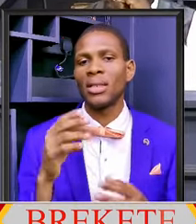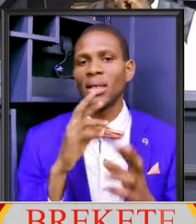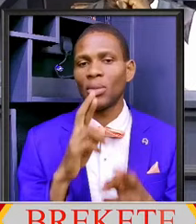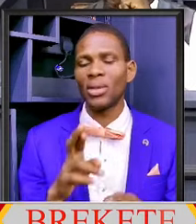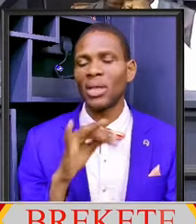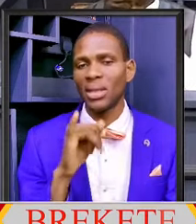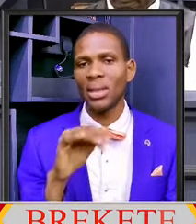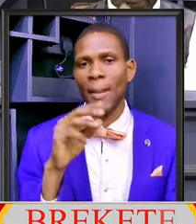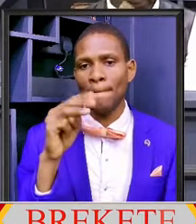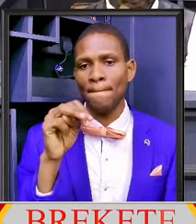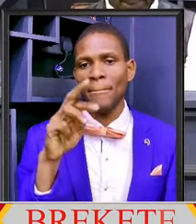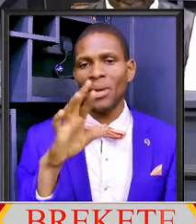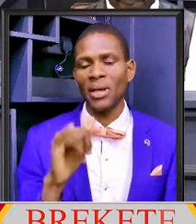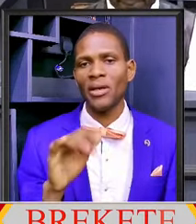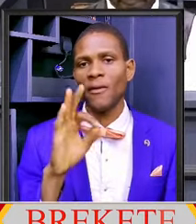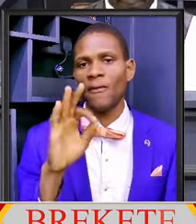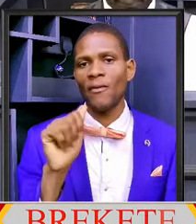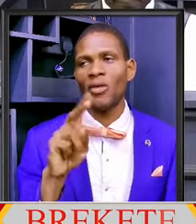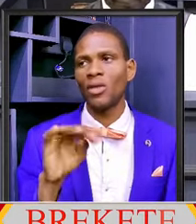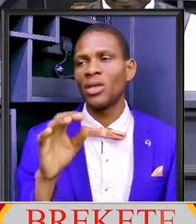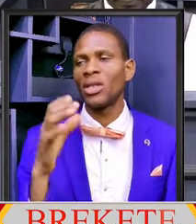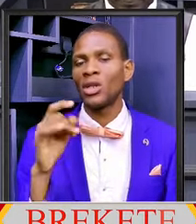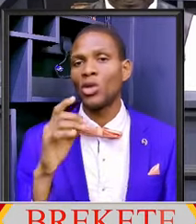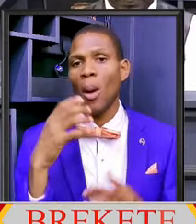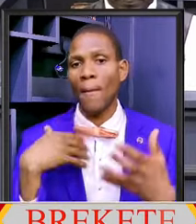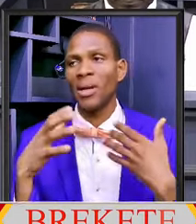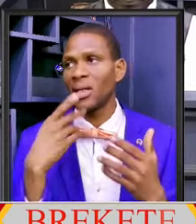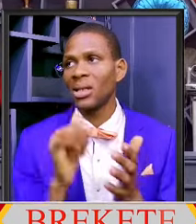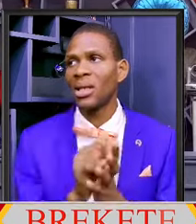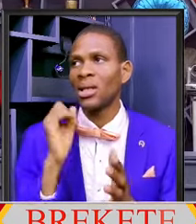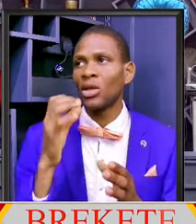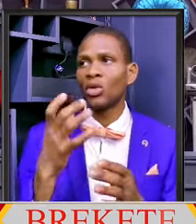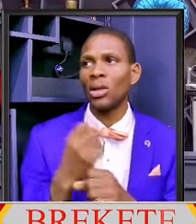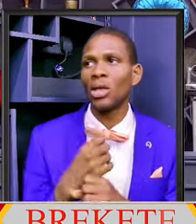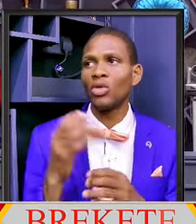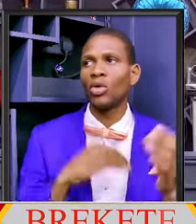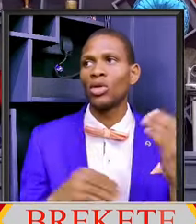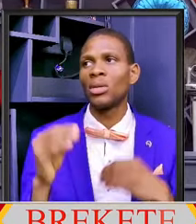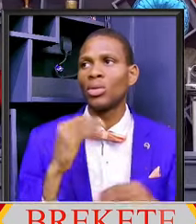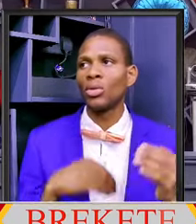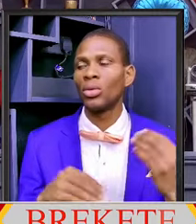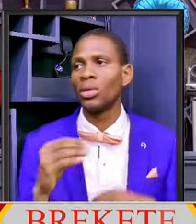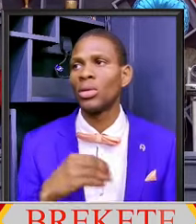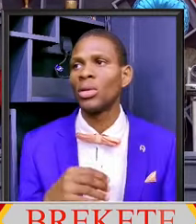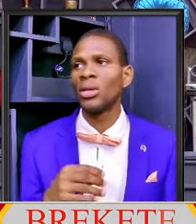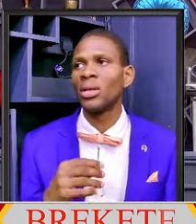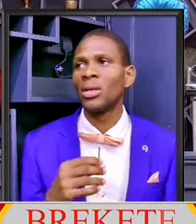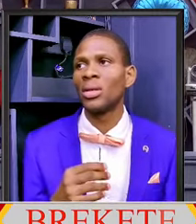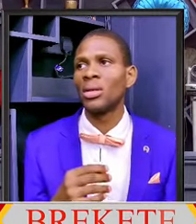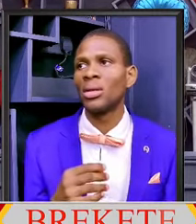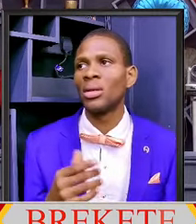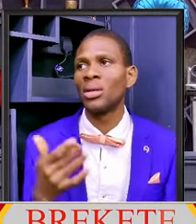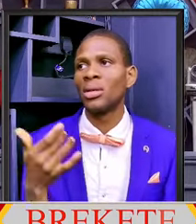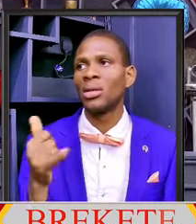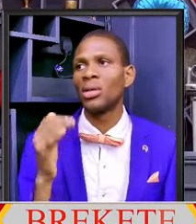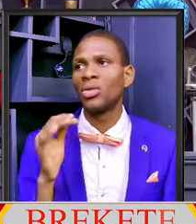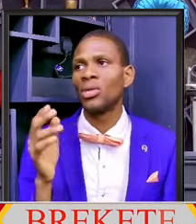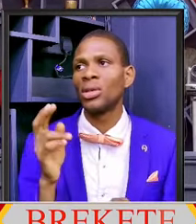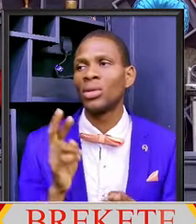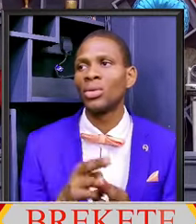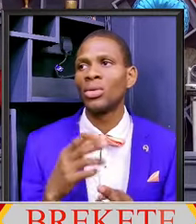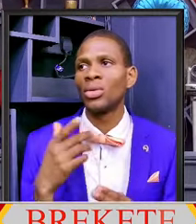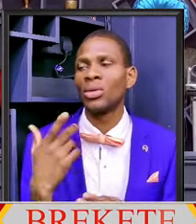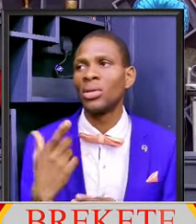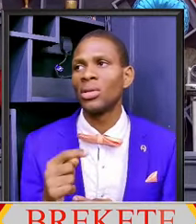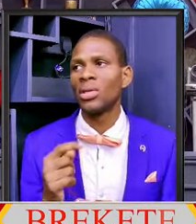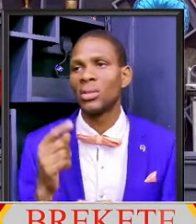Ibrahim, where the complainant alleged say she they collect contribution. May they reduce that speaker outside? It